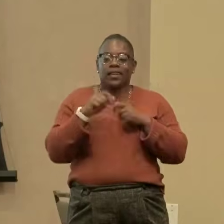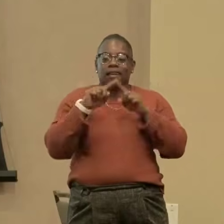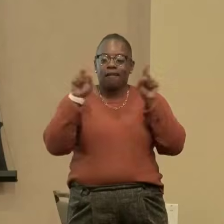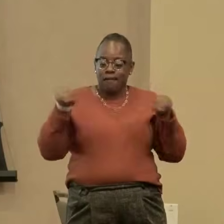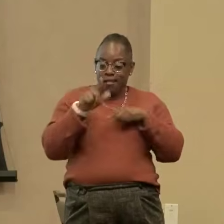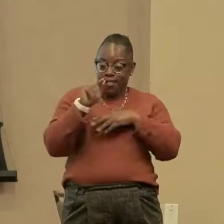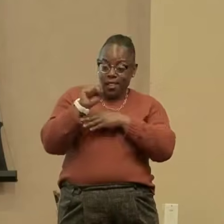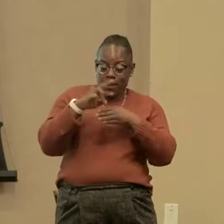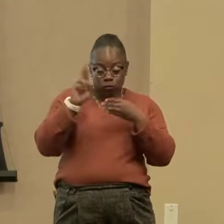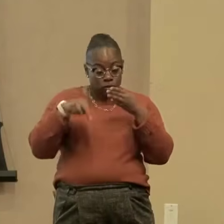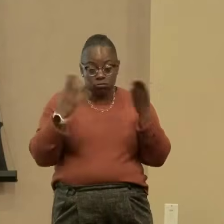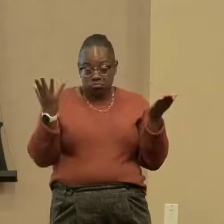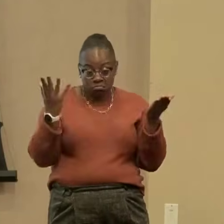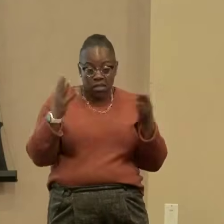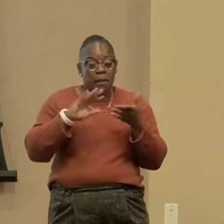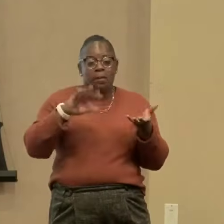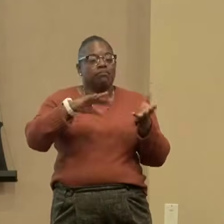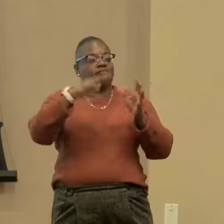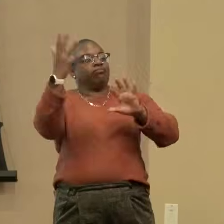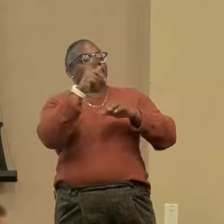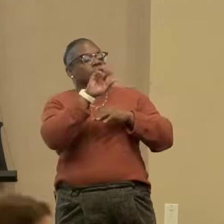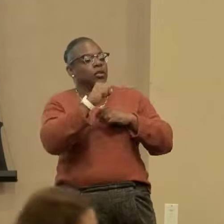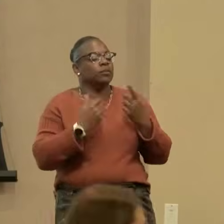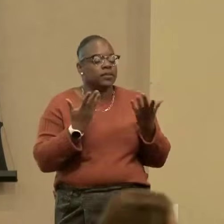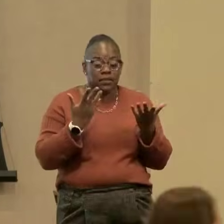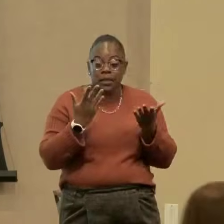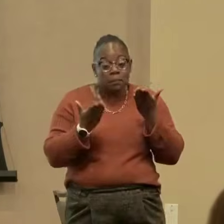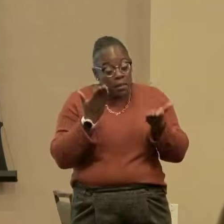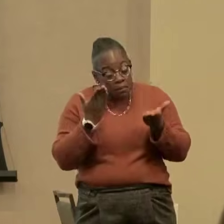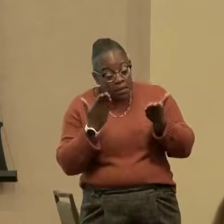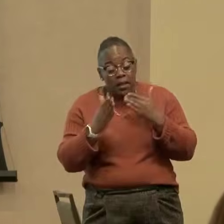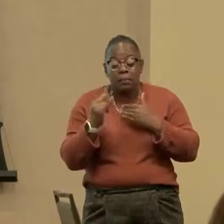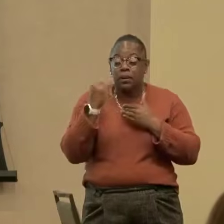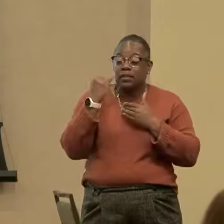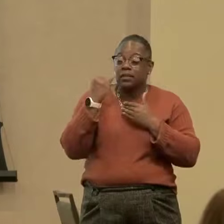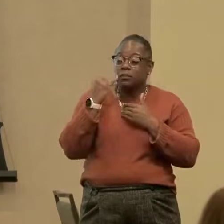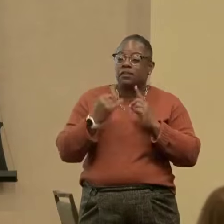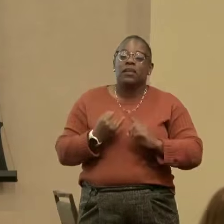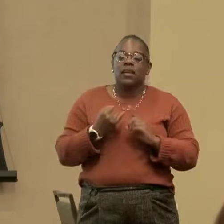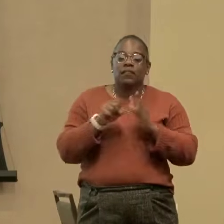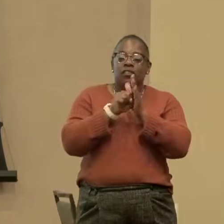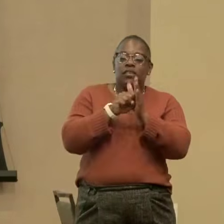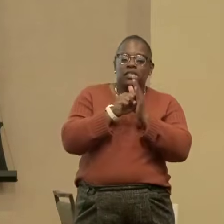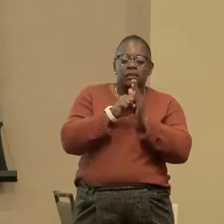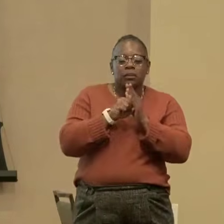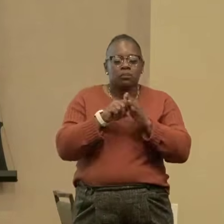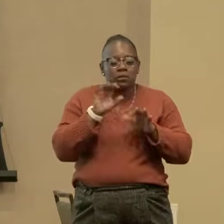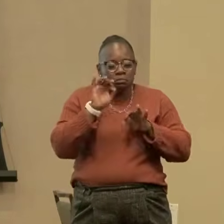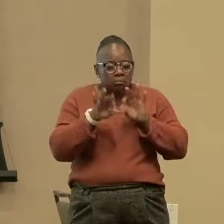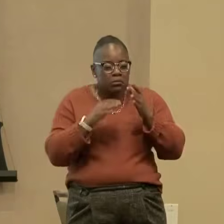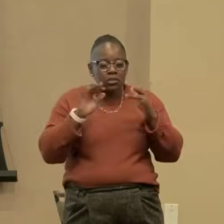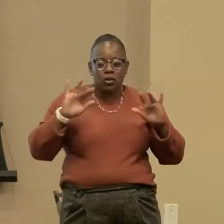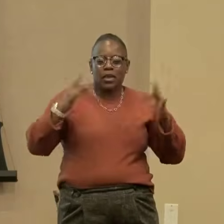labs are way out of control. Yeah, sure, then it's the lupus. But presuming your symptoms are kind of subtle, it's just a conversation with the